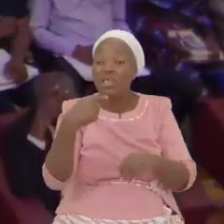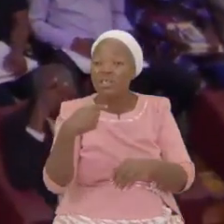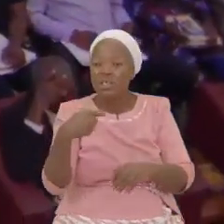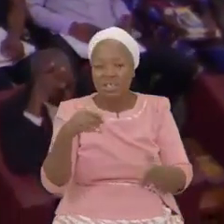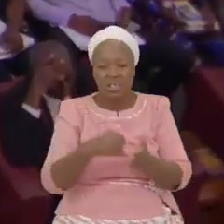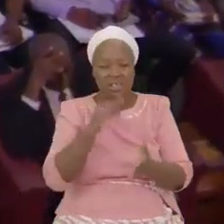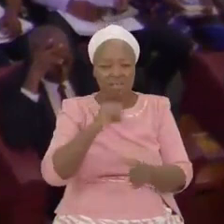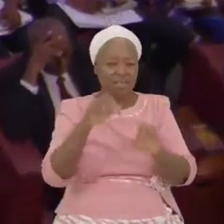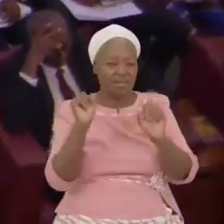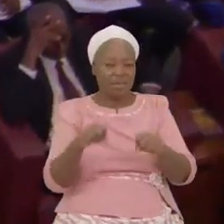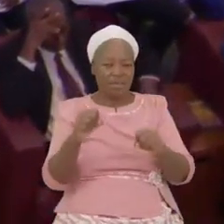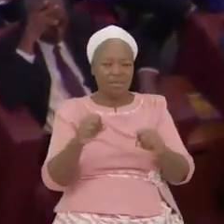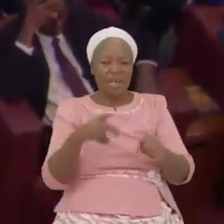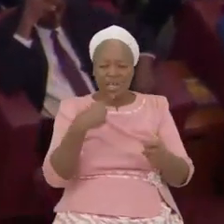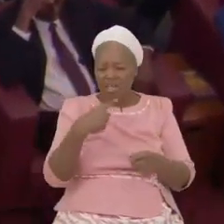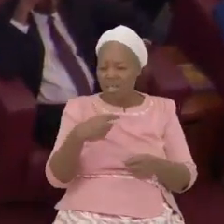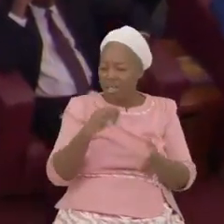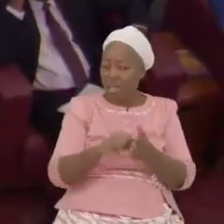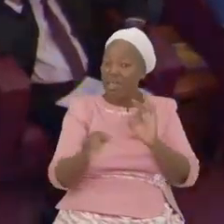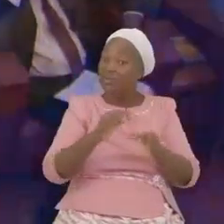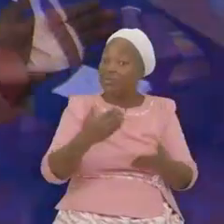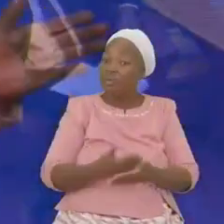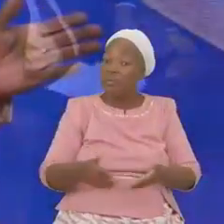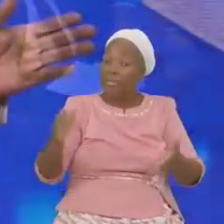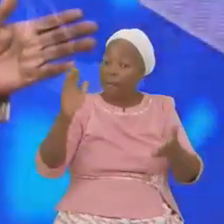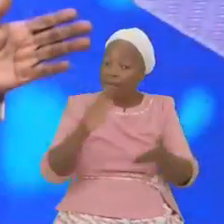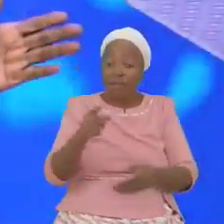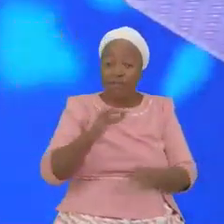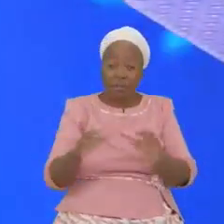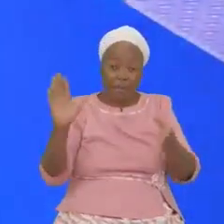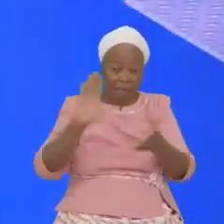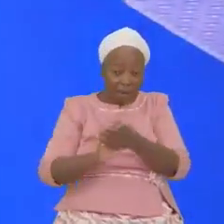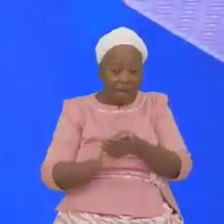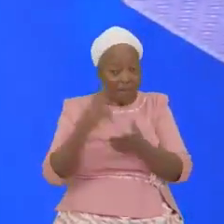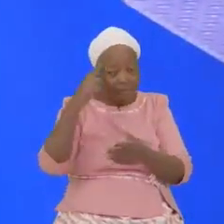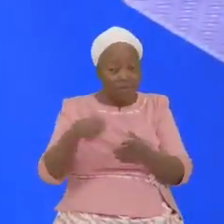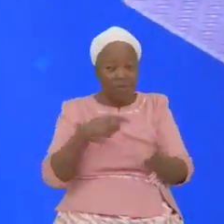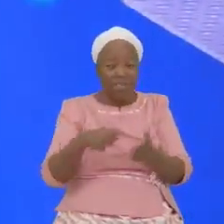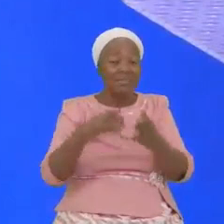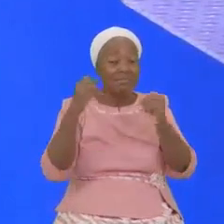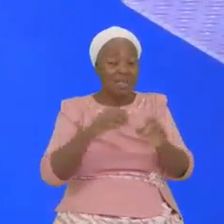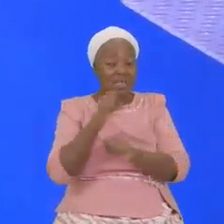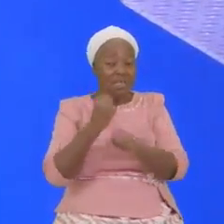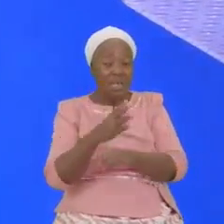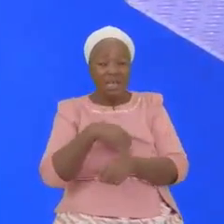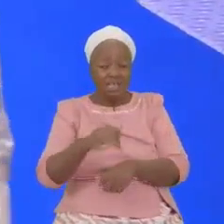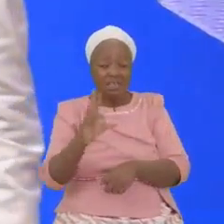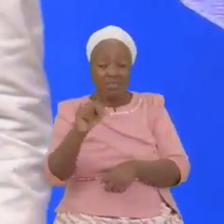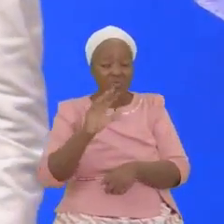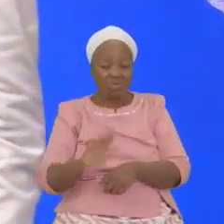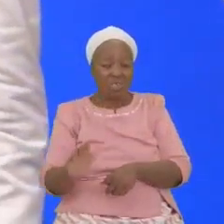They say, if you've married for these many years and there was no child, they